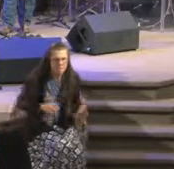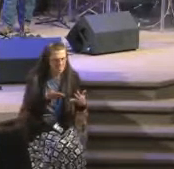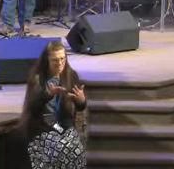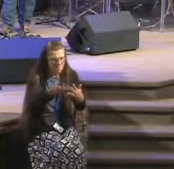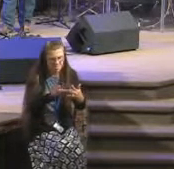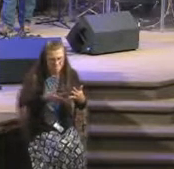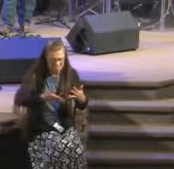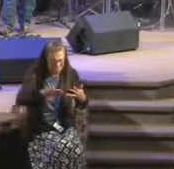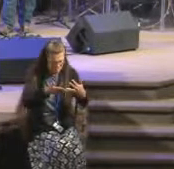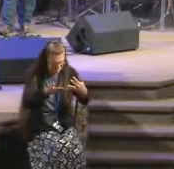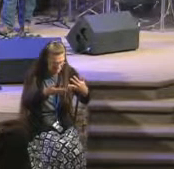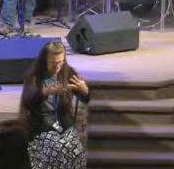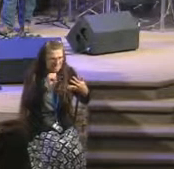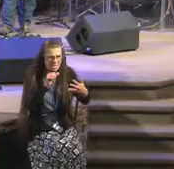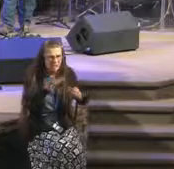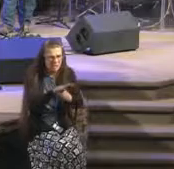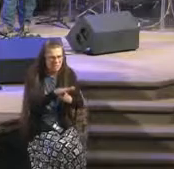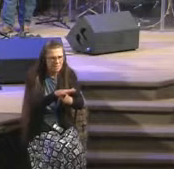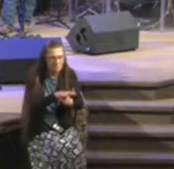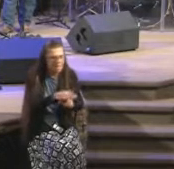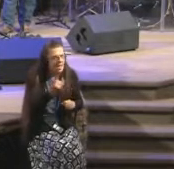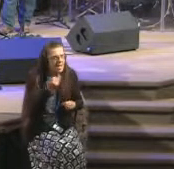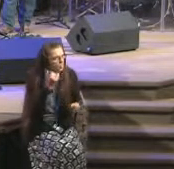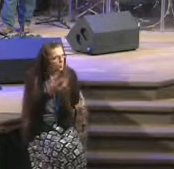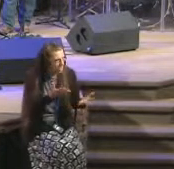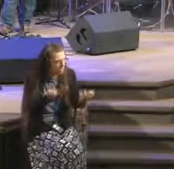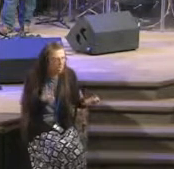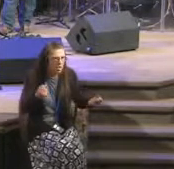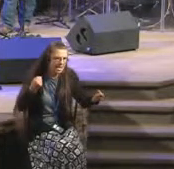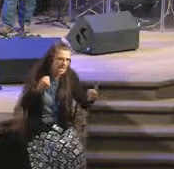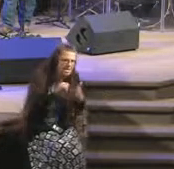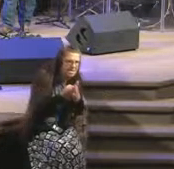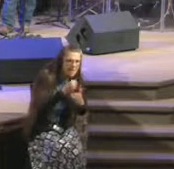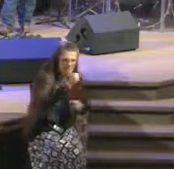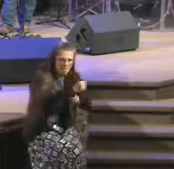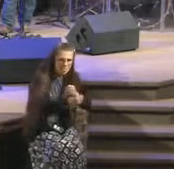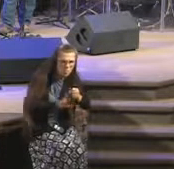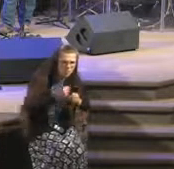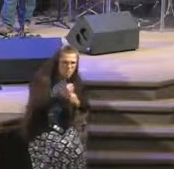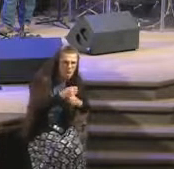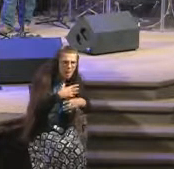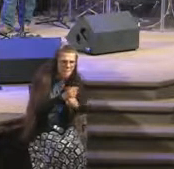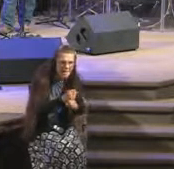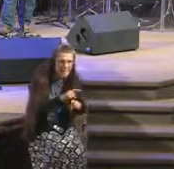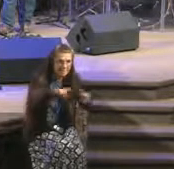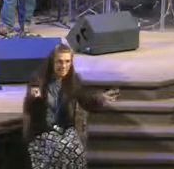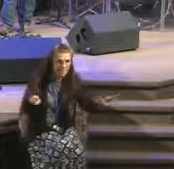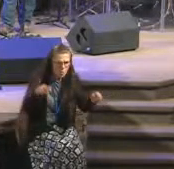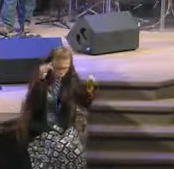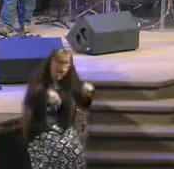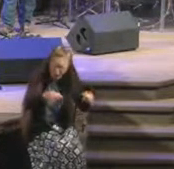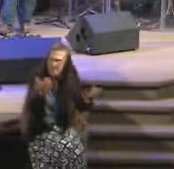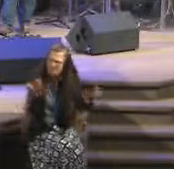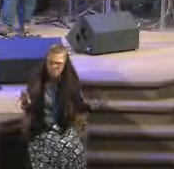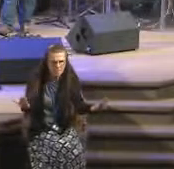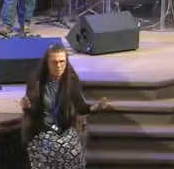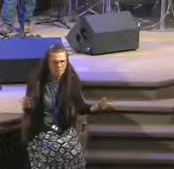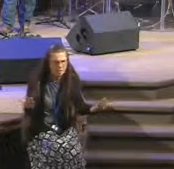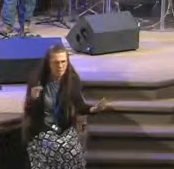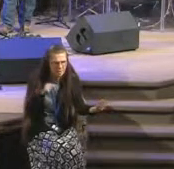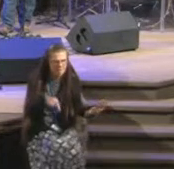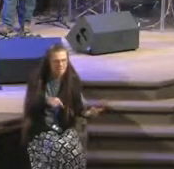hole. And if we truly want to impact our world, if we want to make a difference right here from Poyen, right here from